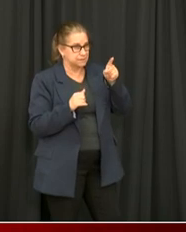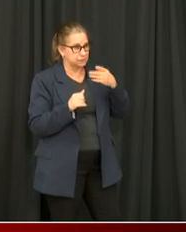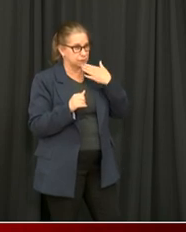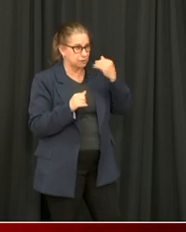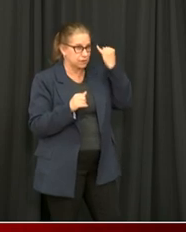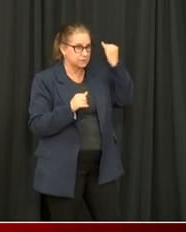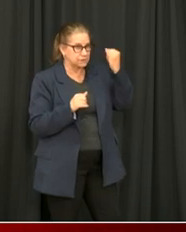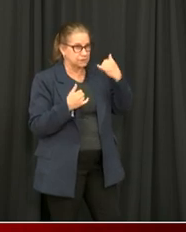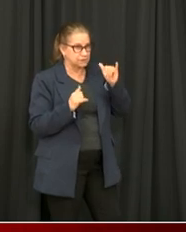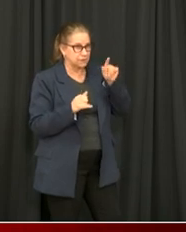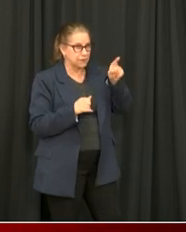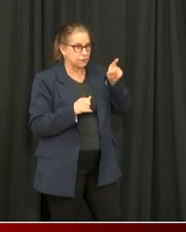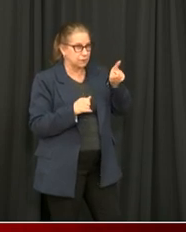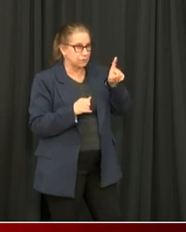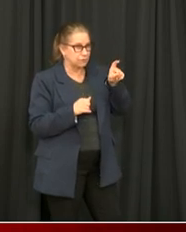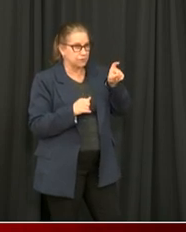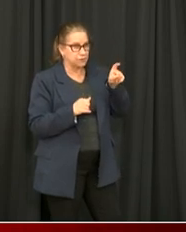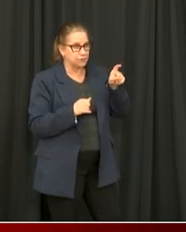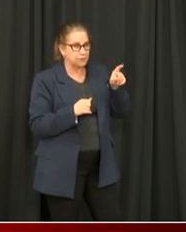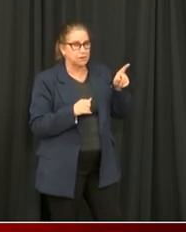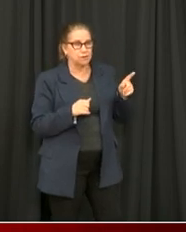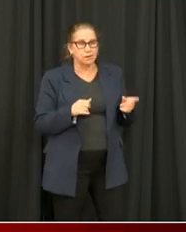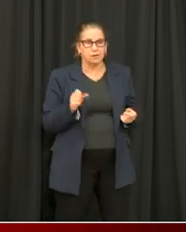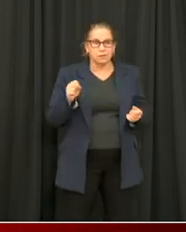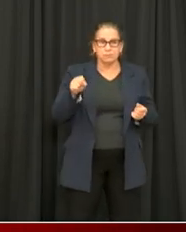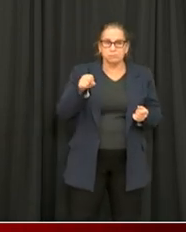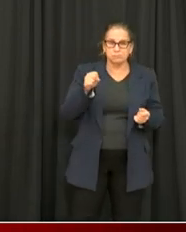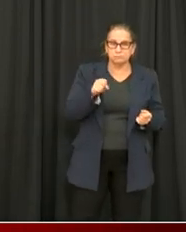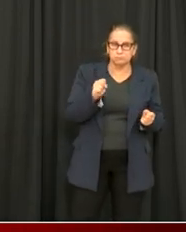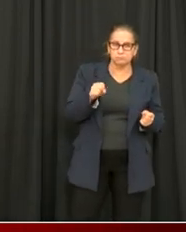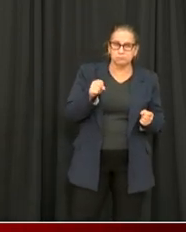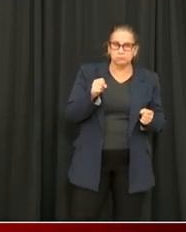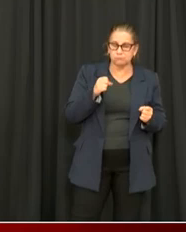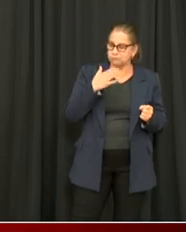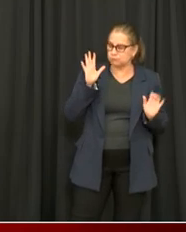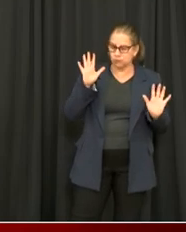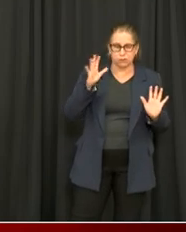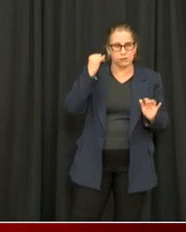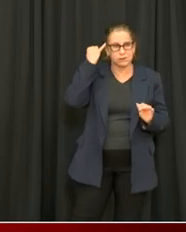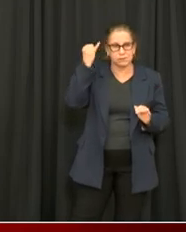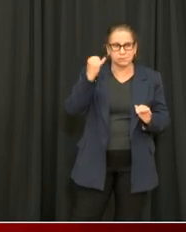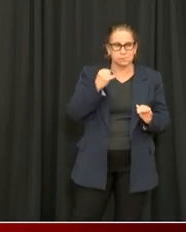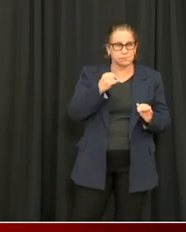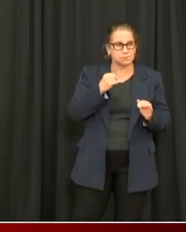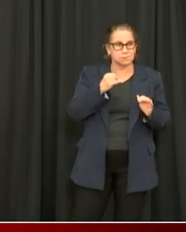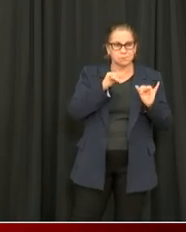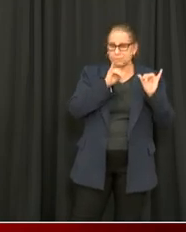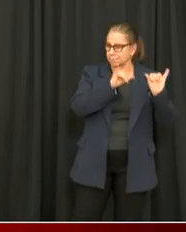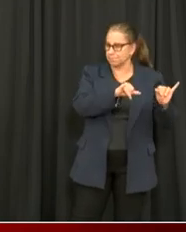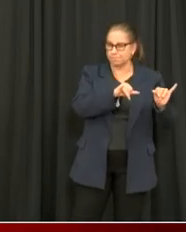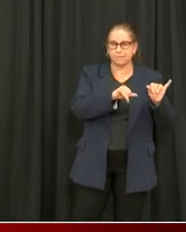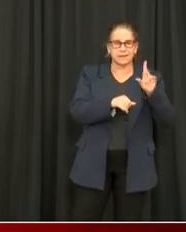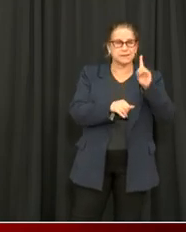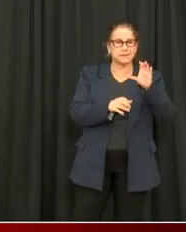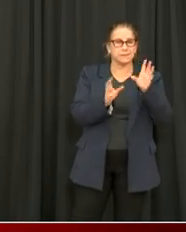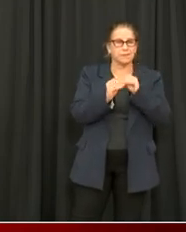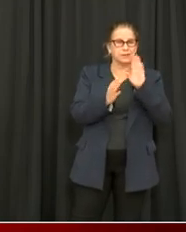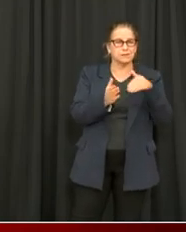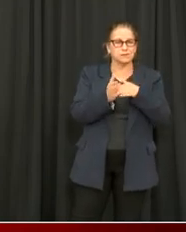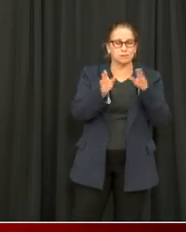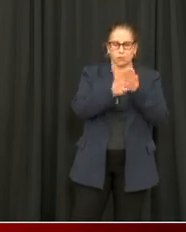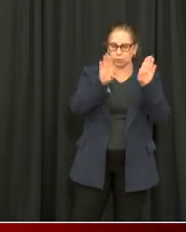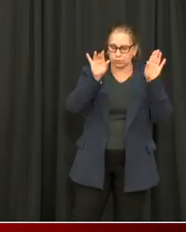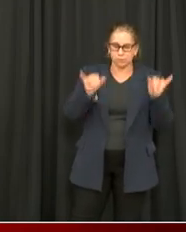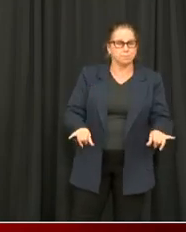at the ready in case it was needed? I absolutely feel like it's a good idea, and it also gives us assurance